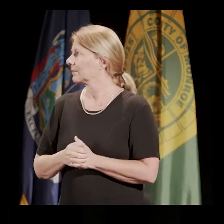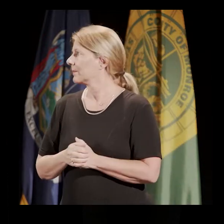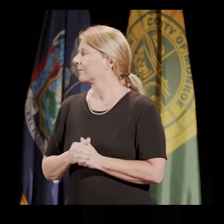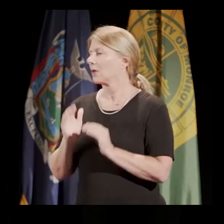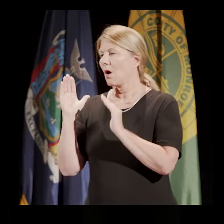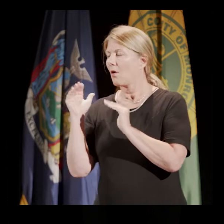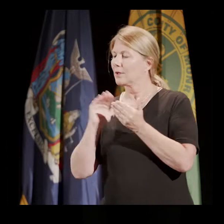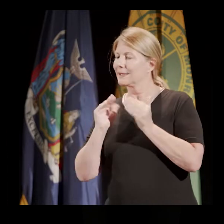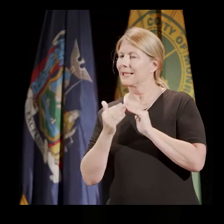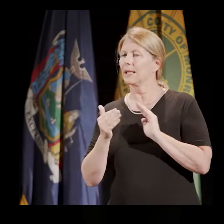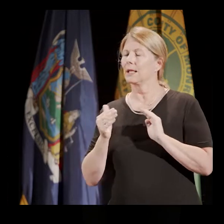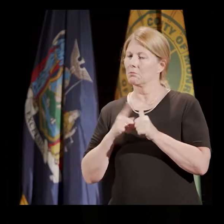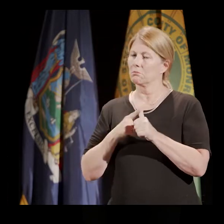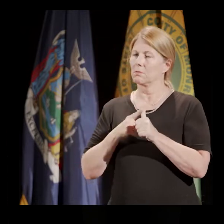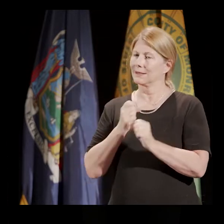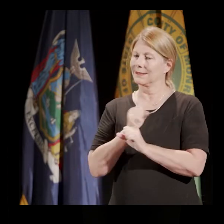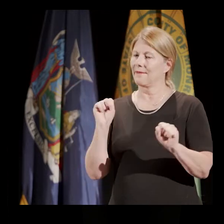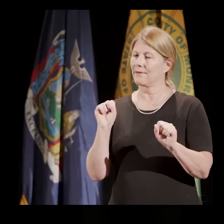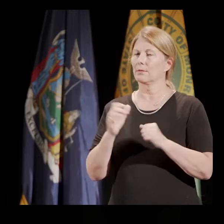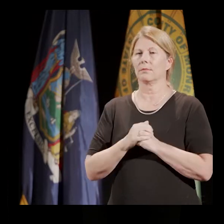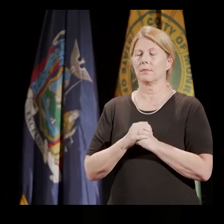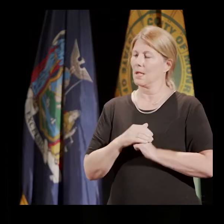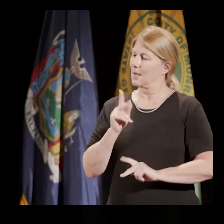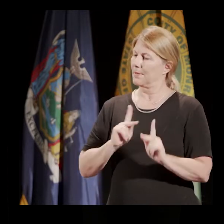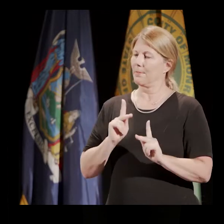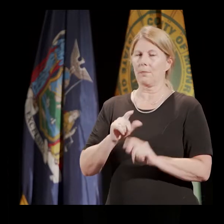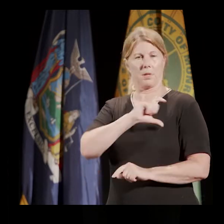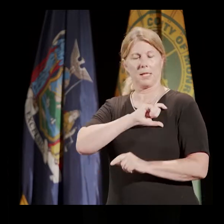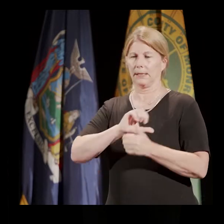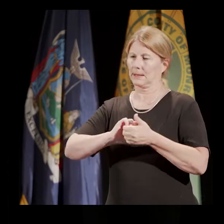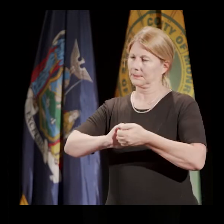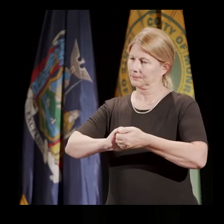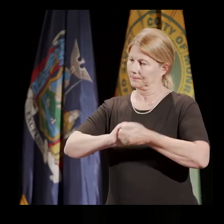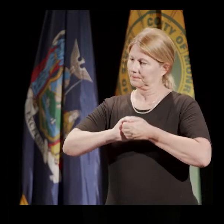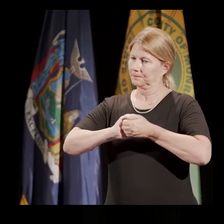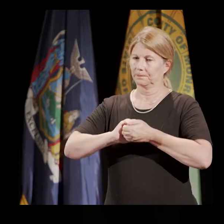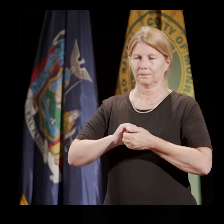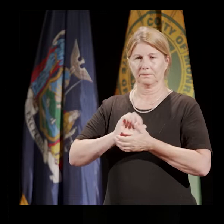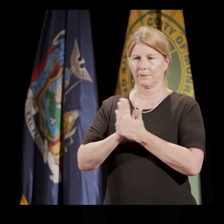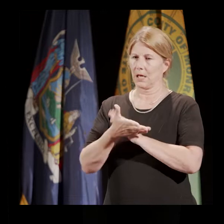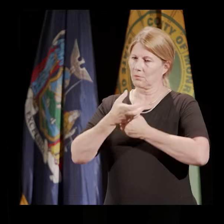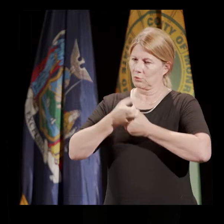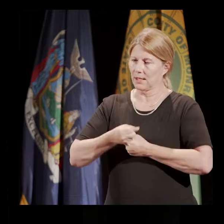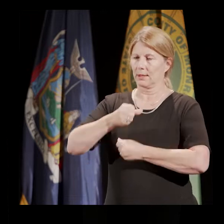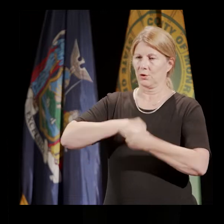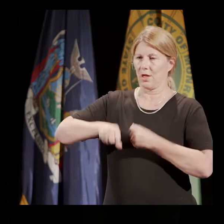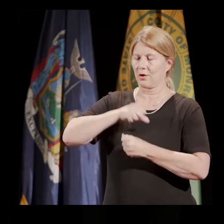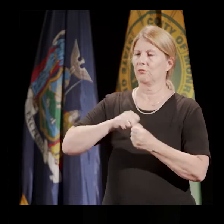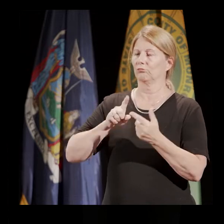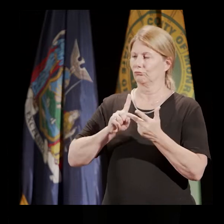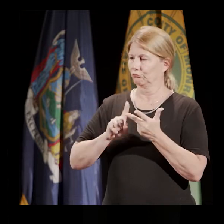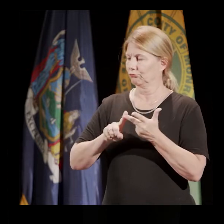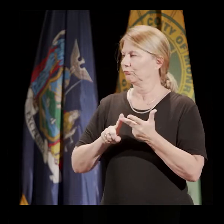is a city that is safe, a city where neighbors and the police work together in the spirit of trust and collaboration. And one